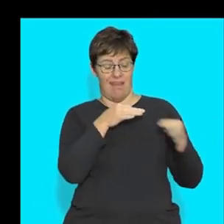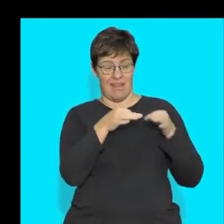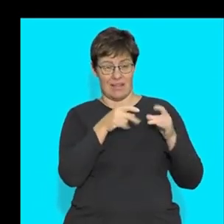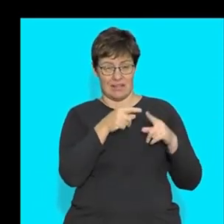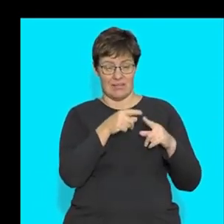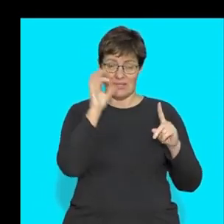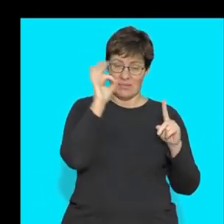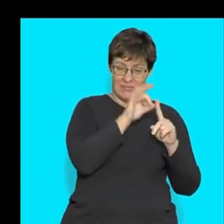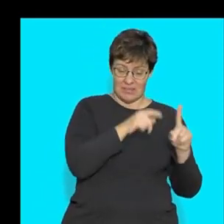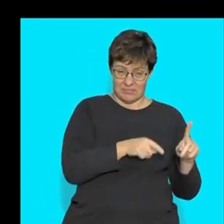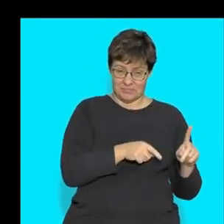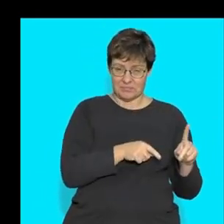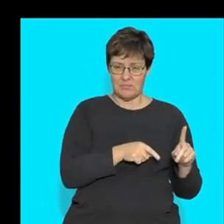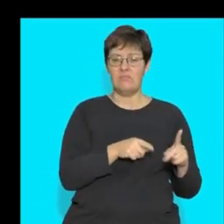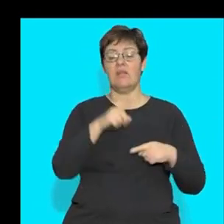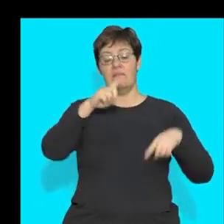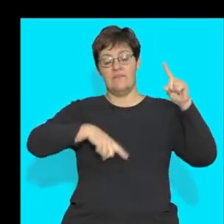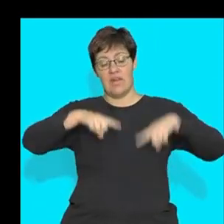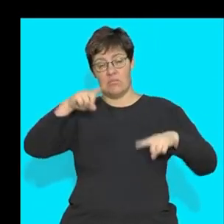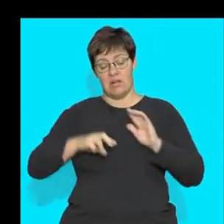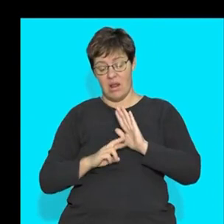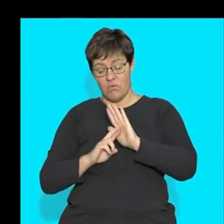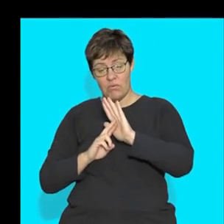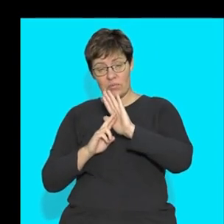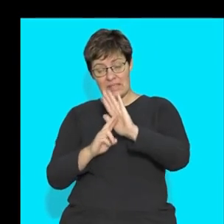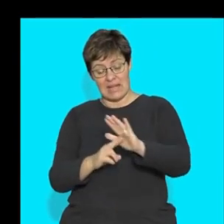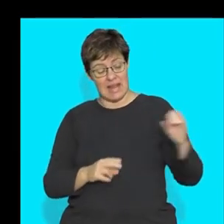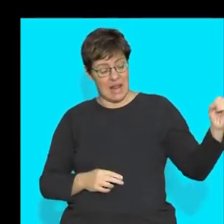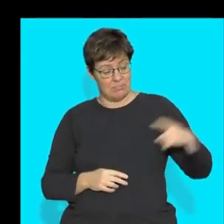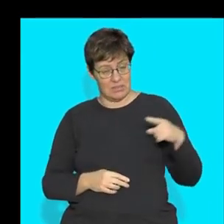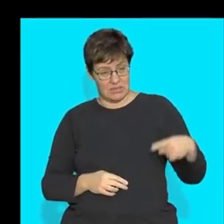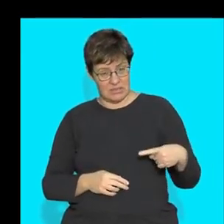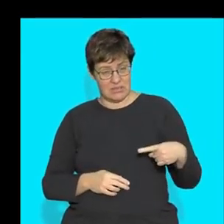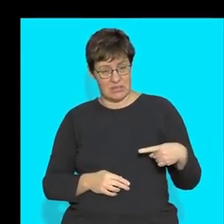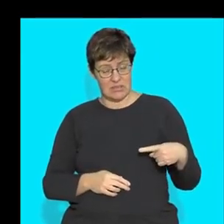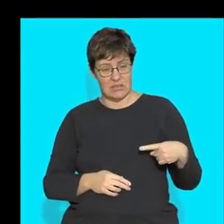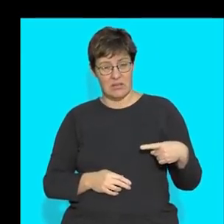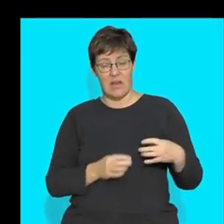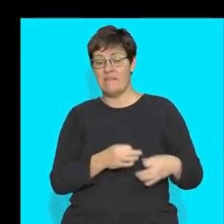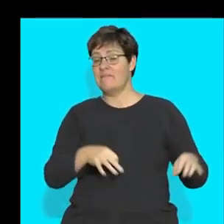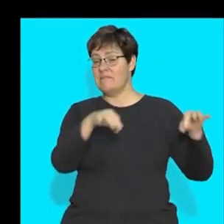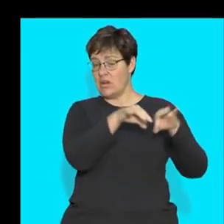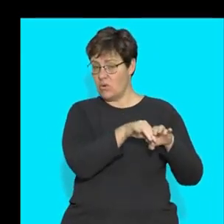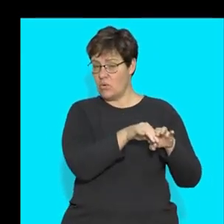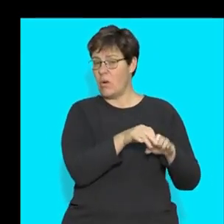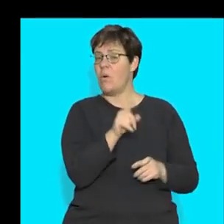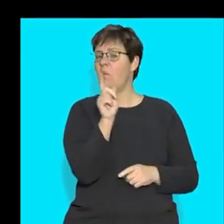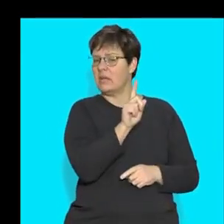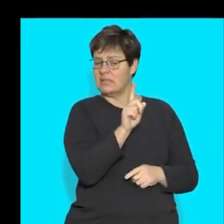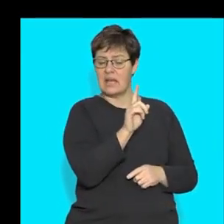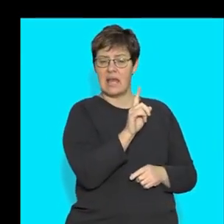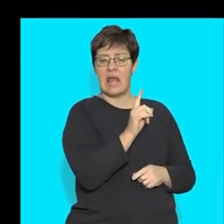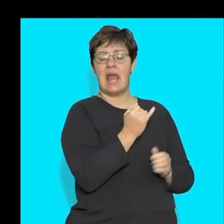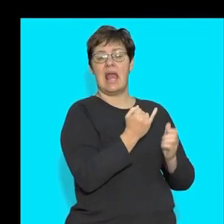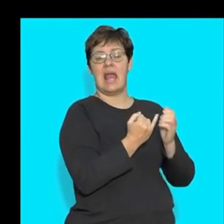defined. We also say that the variable representing the input values is referred to as the